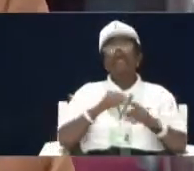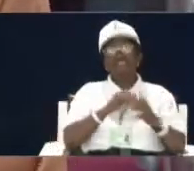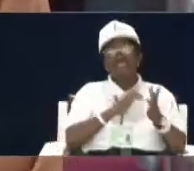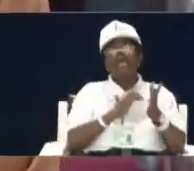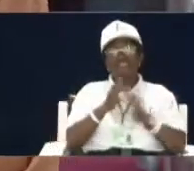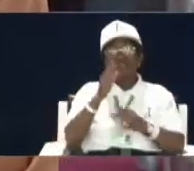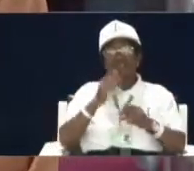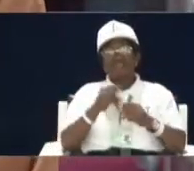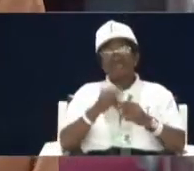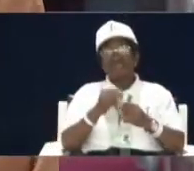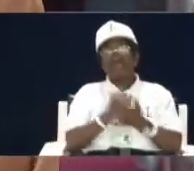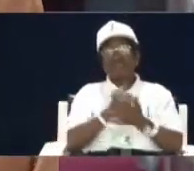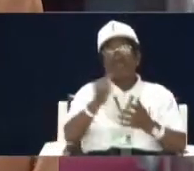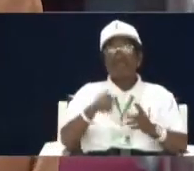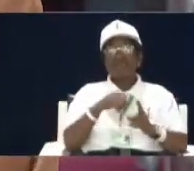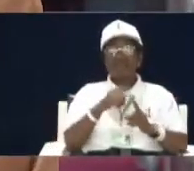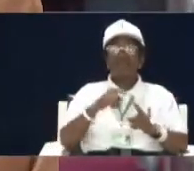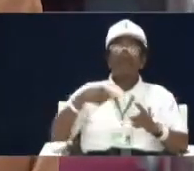name. I mean, when we talk about